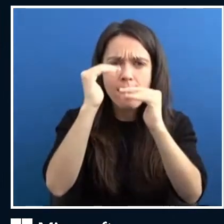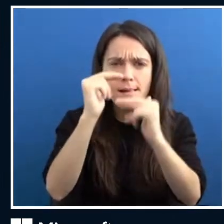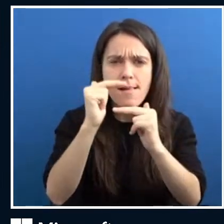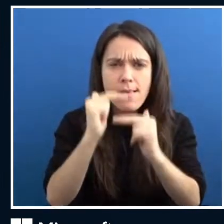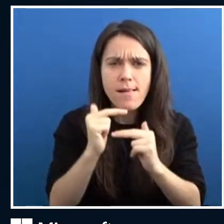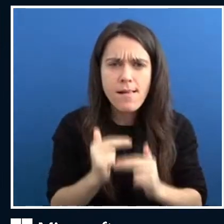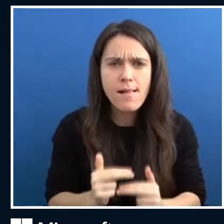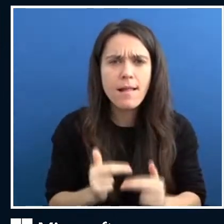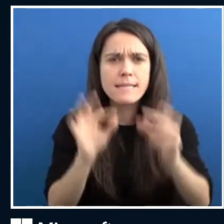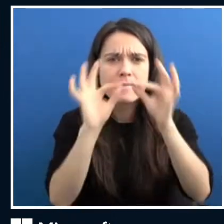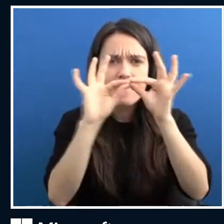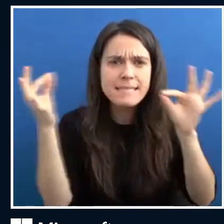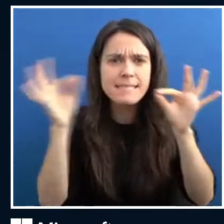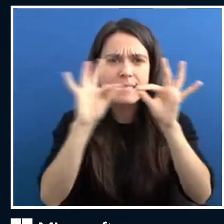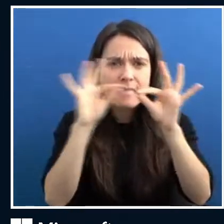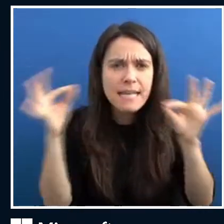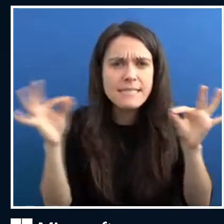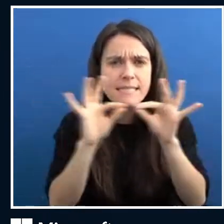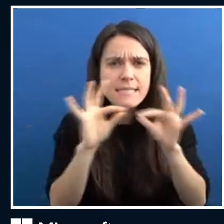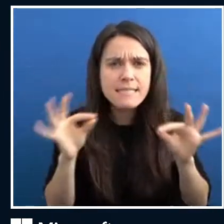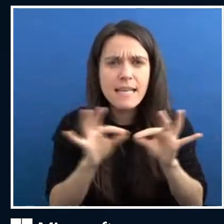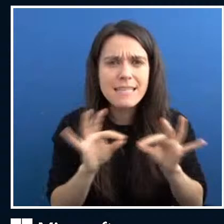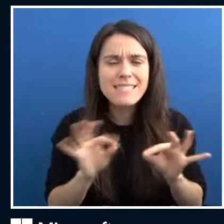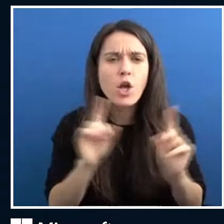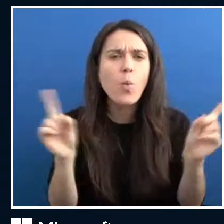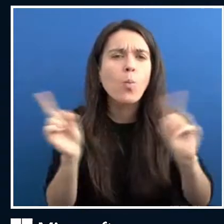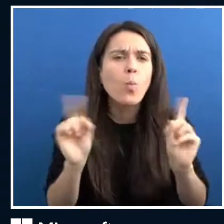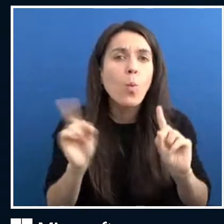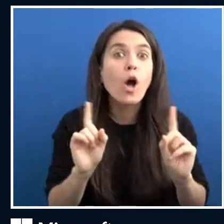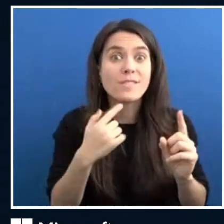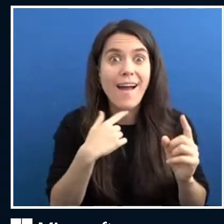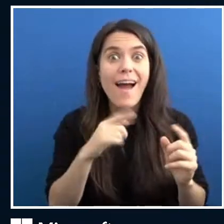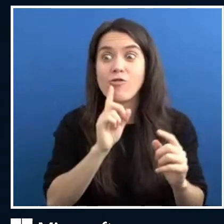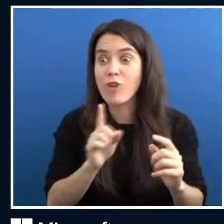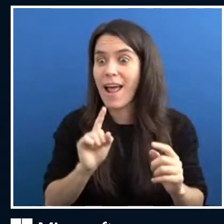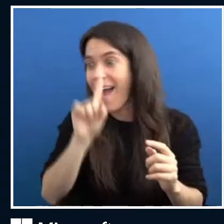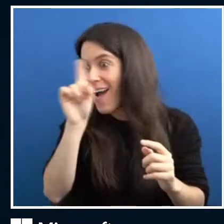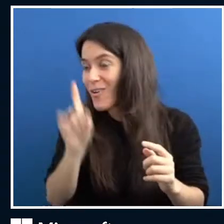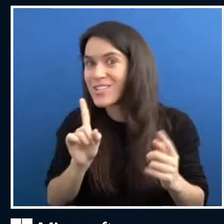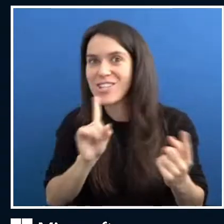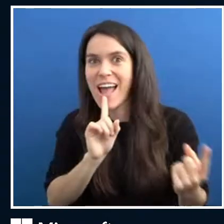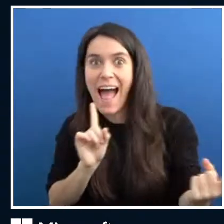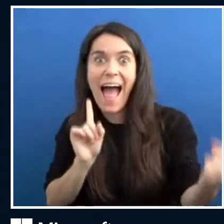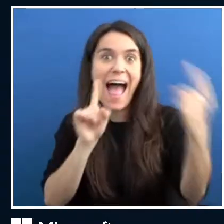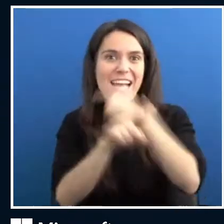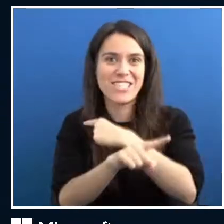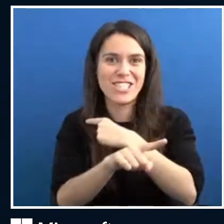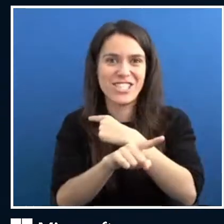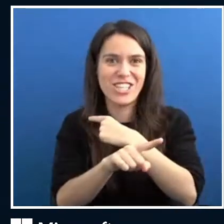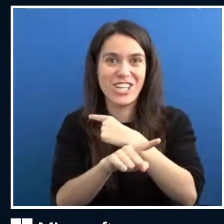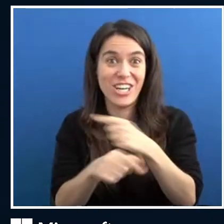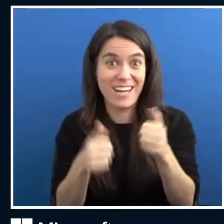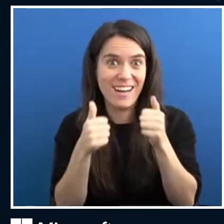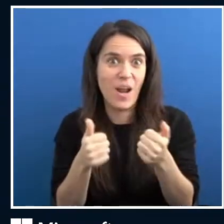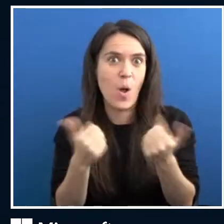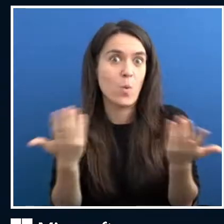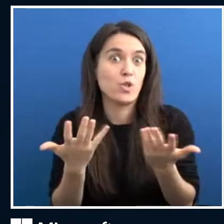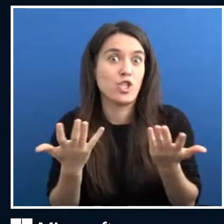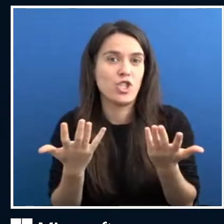check which one of them is an answer. You have to, if we take the sentence,